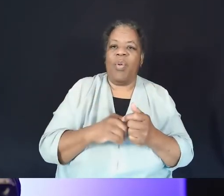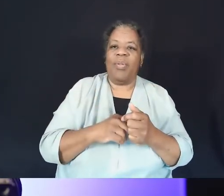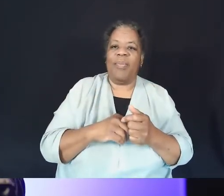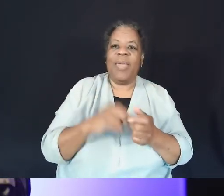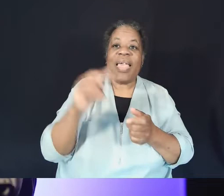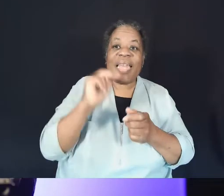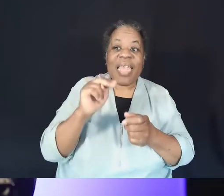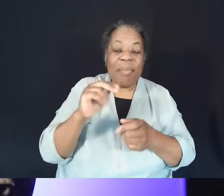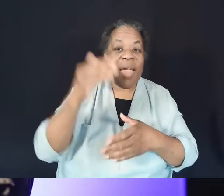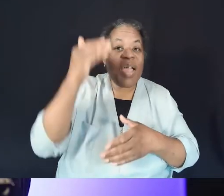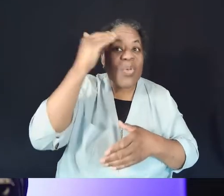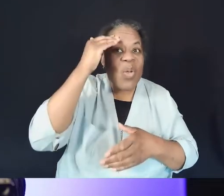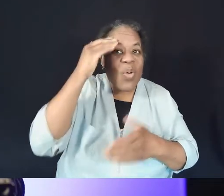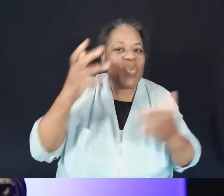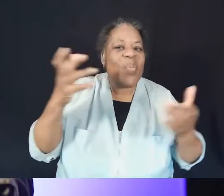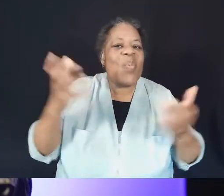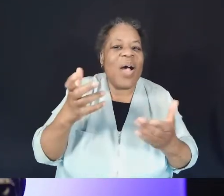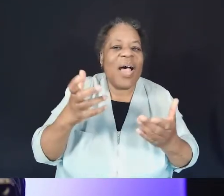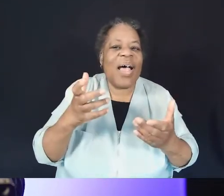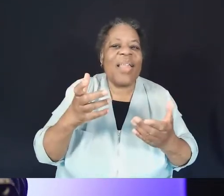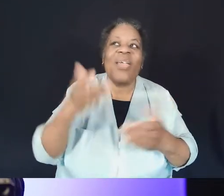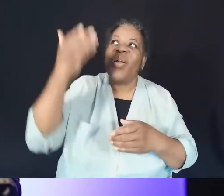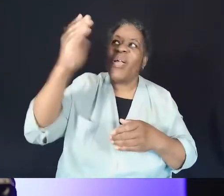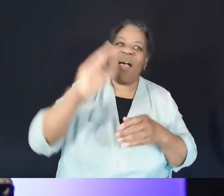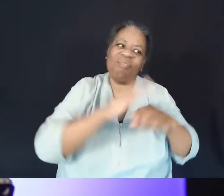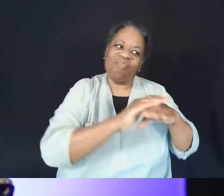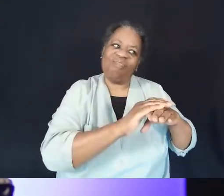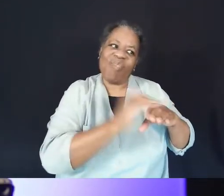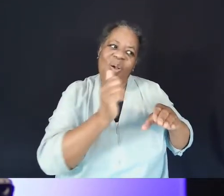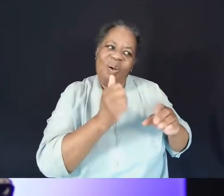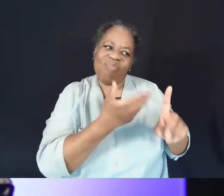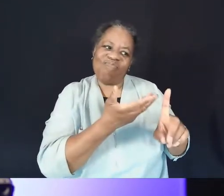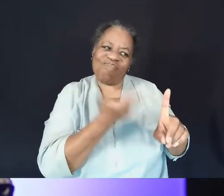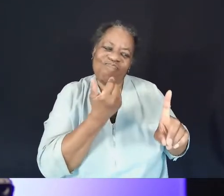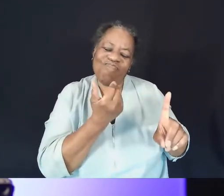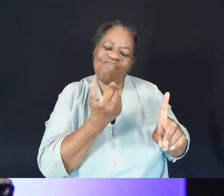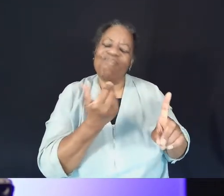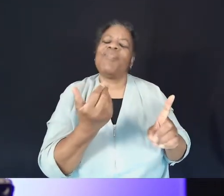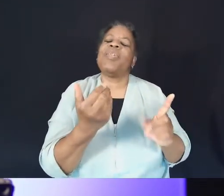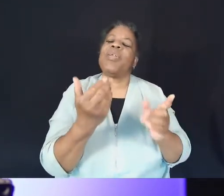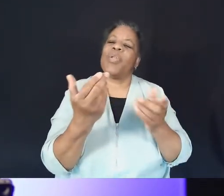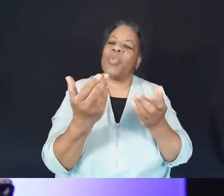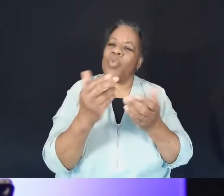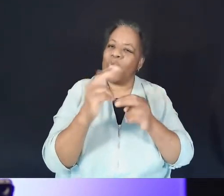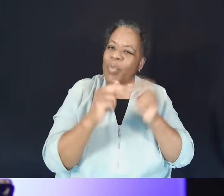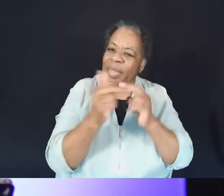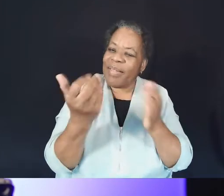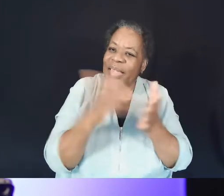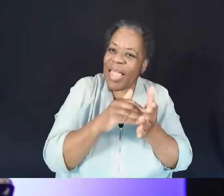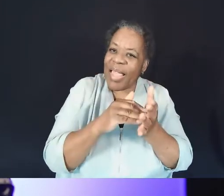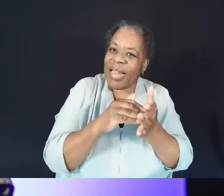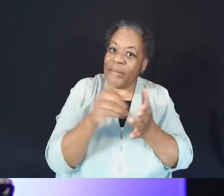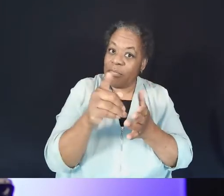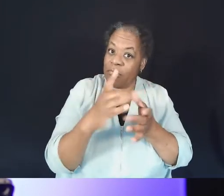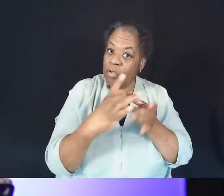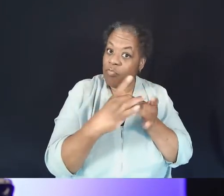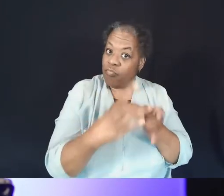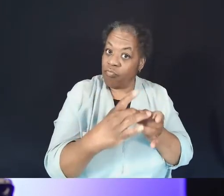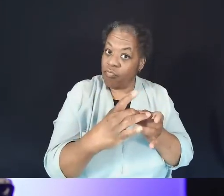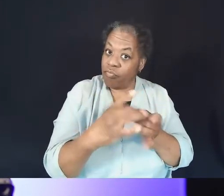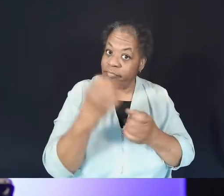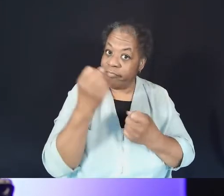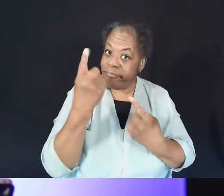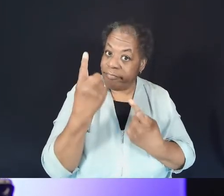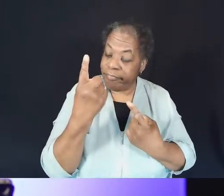know is that he has been called to rebuild. And maybe you can relate to that. All those